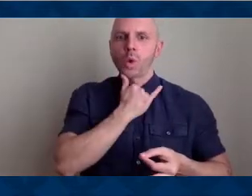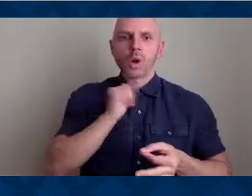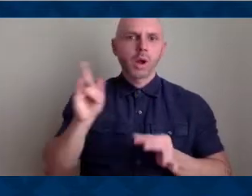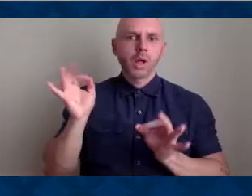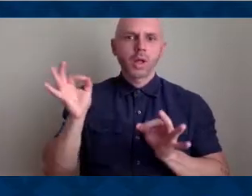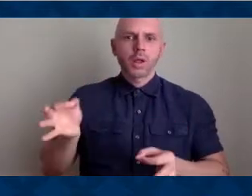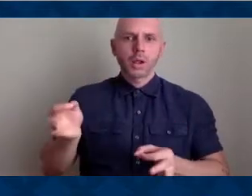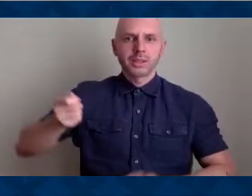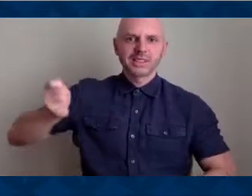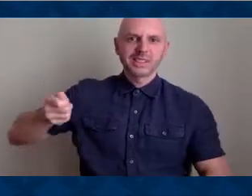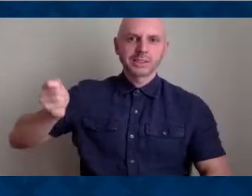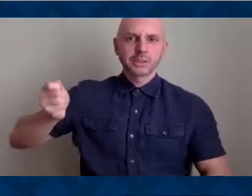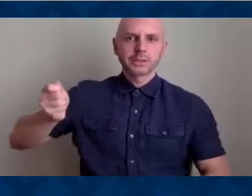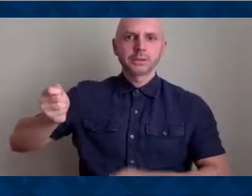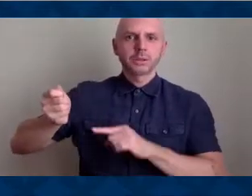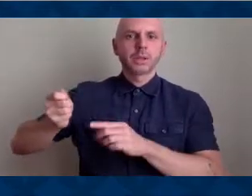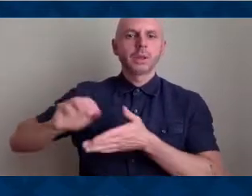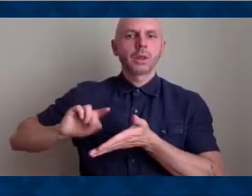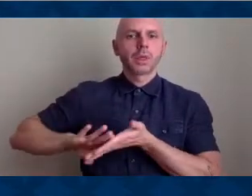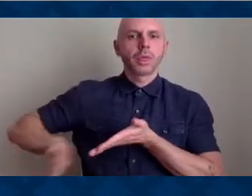example of the way in which